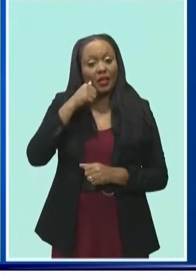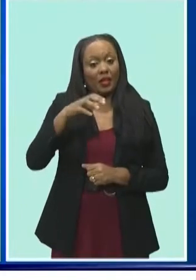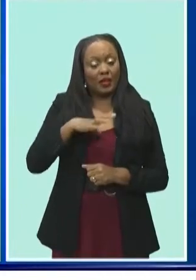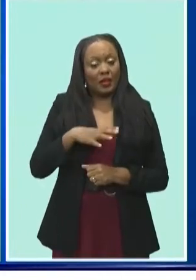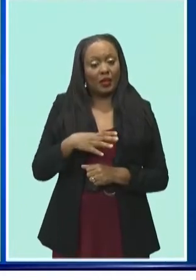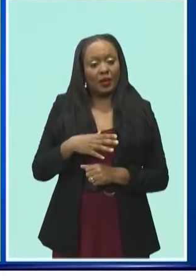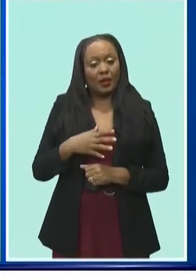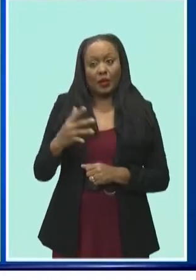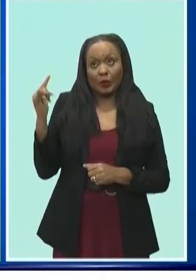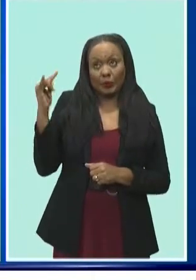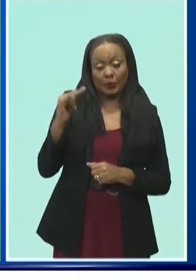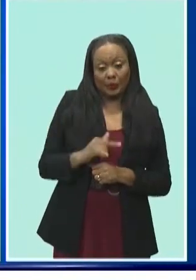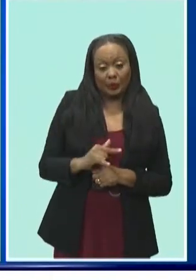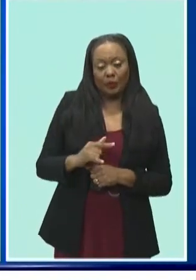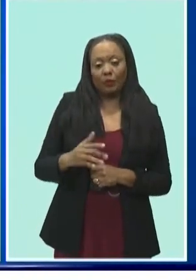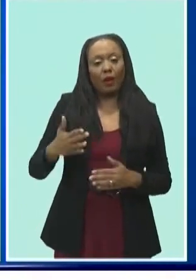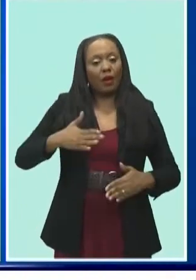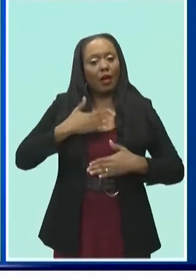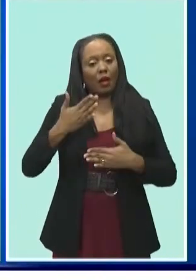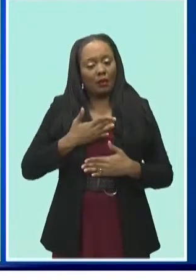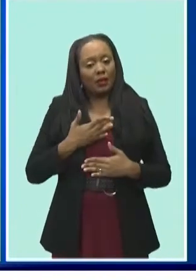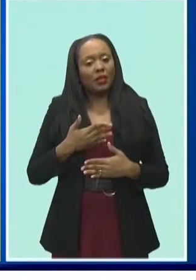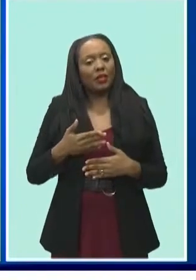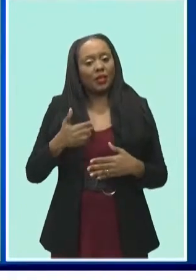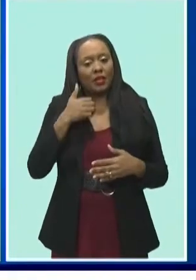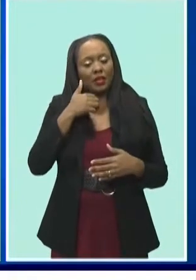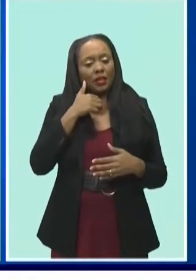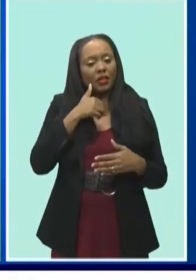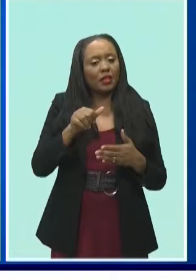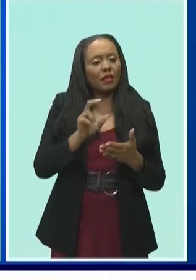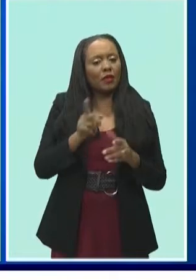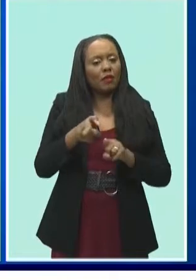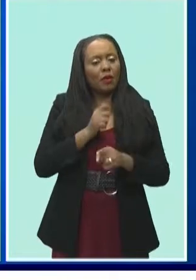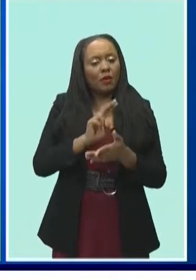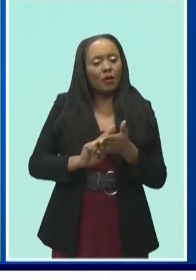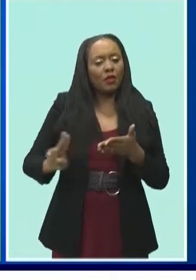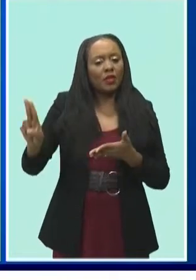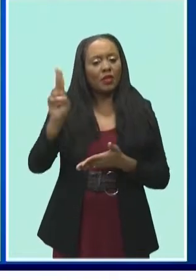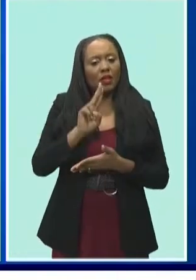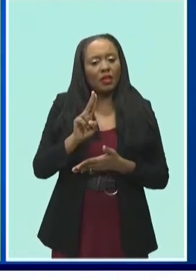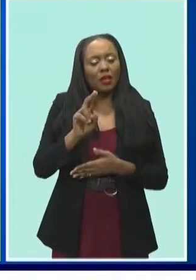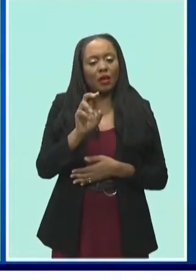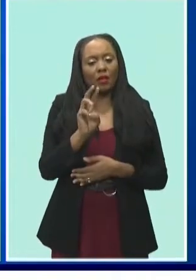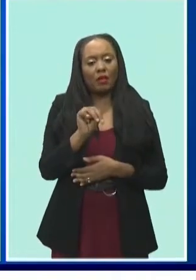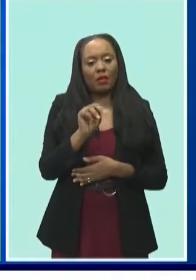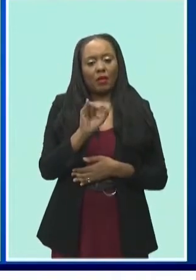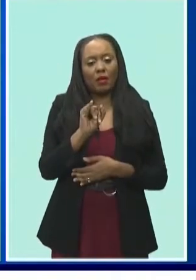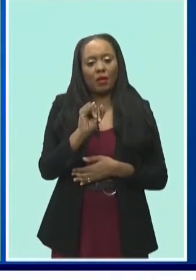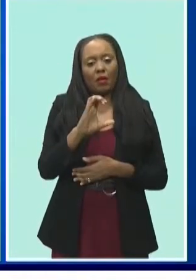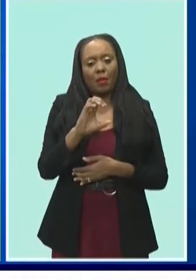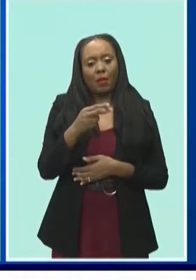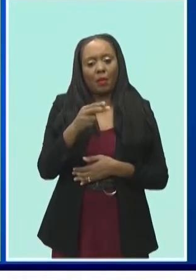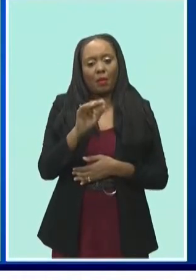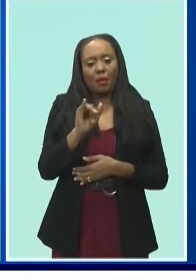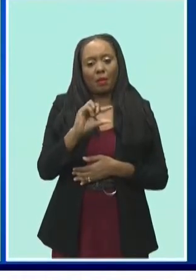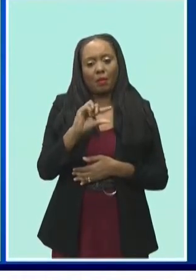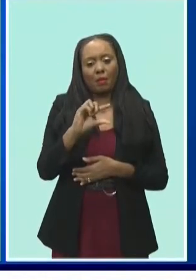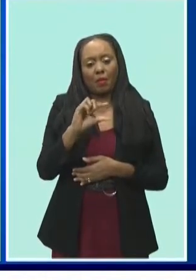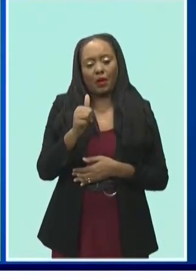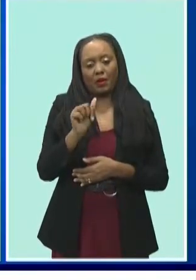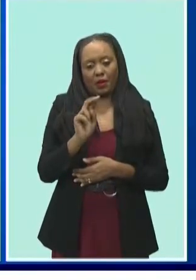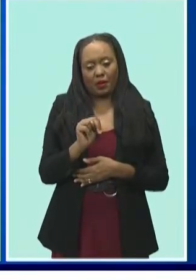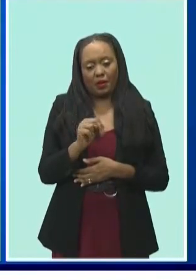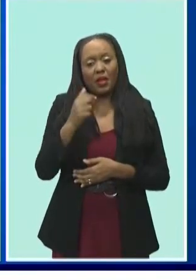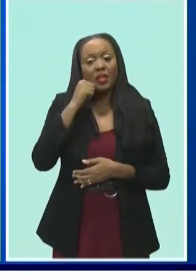a professor of economics at the University of Michigan. When I say we, the Central Bank of Barbados, for the past 2 weeks, she's an international